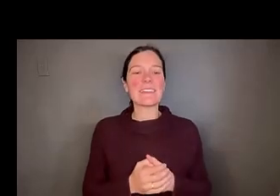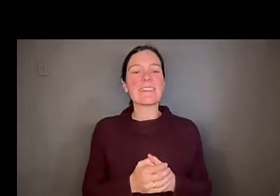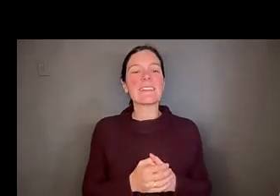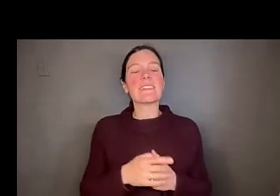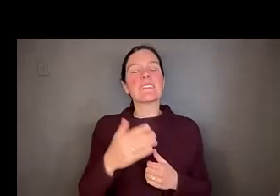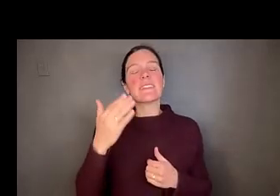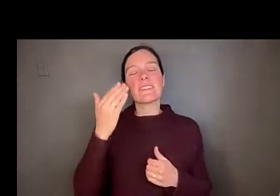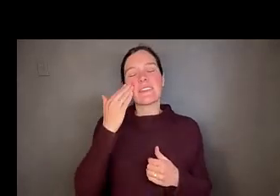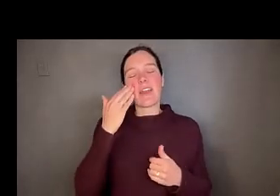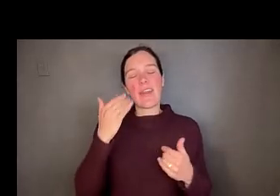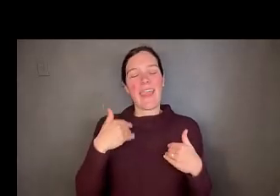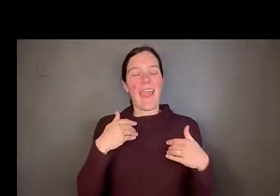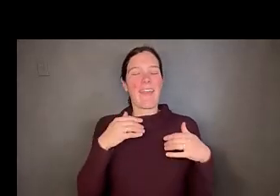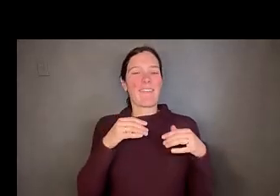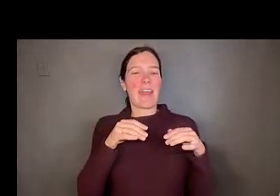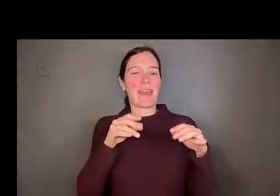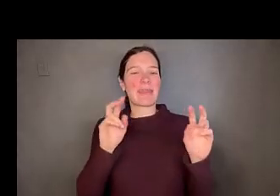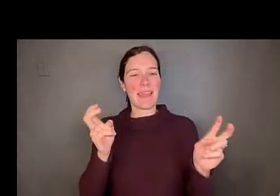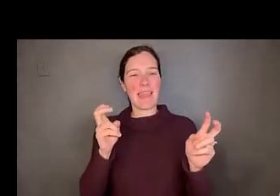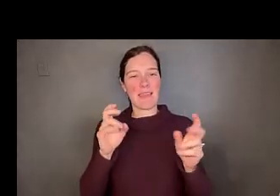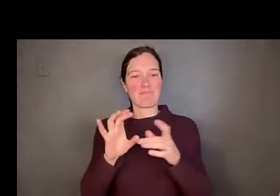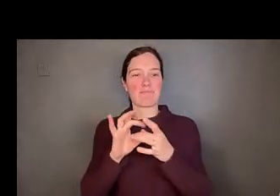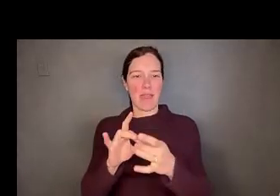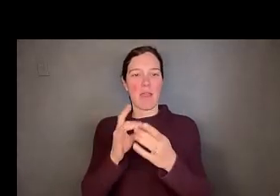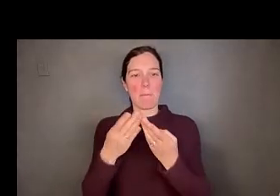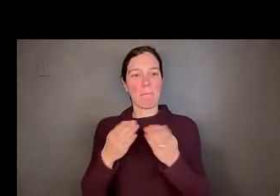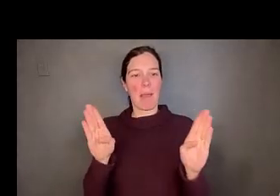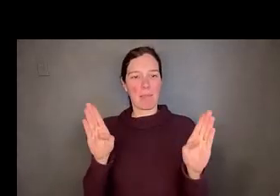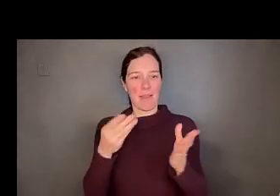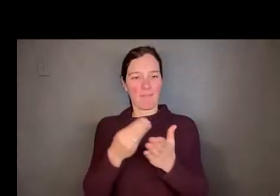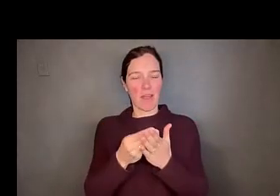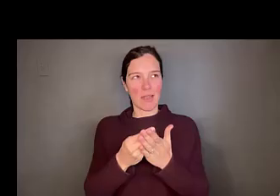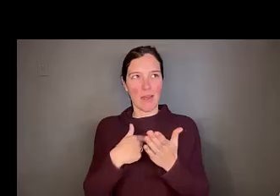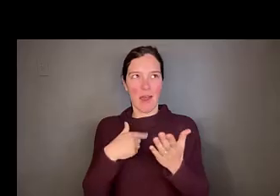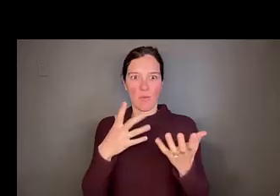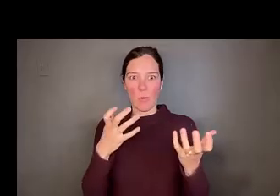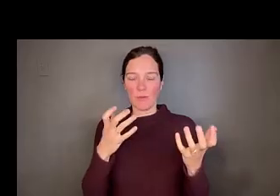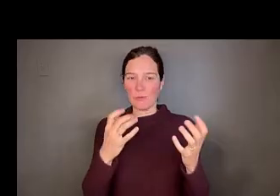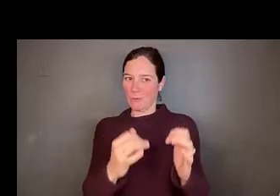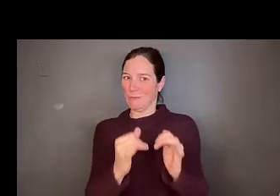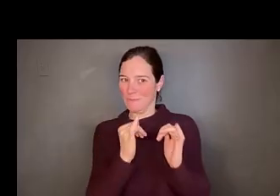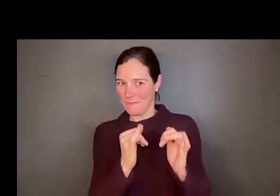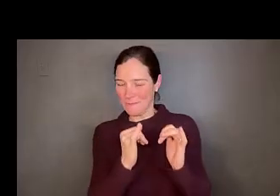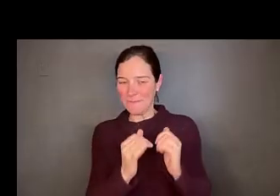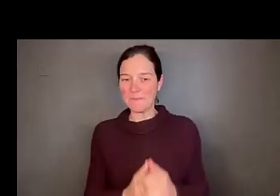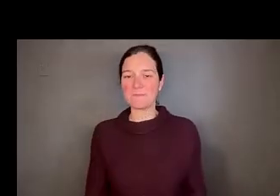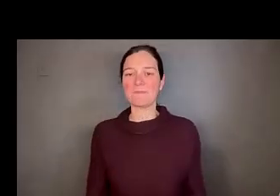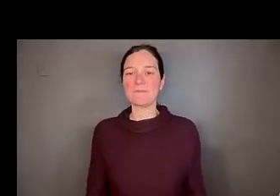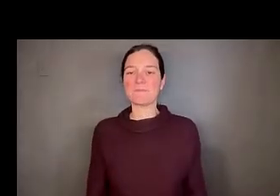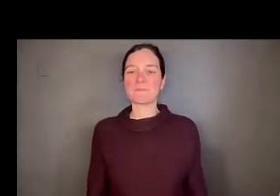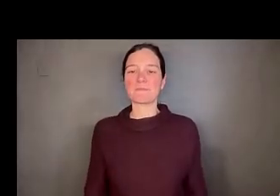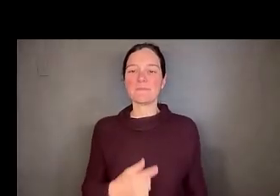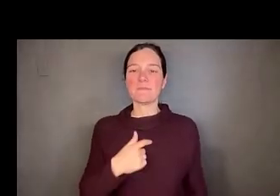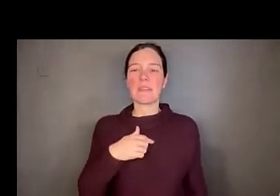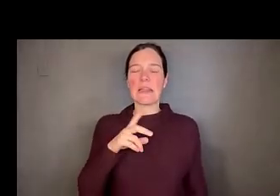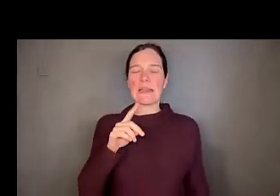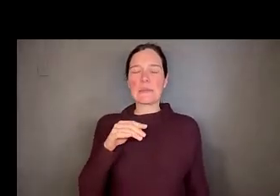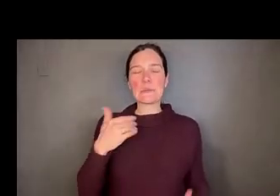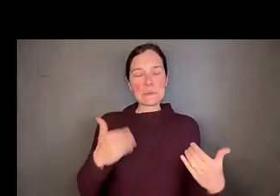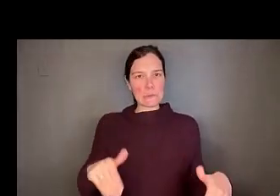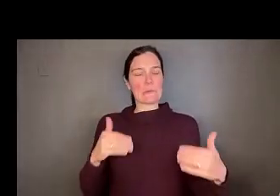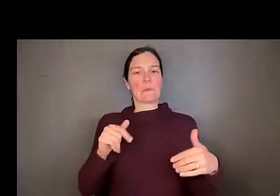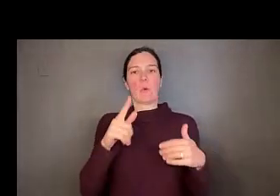There's a consistent theme around public funding that I guess I want to echo. And I was struck by your slide of